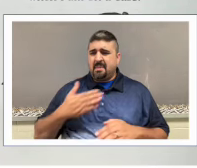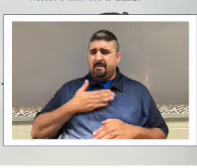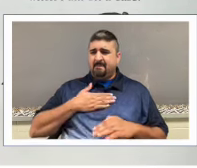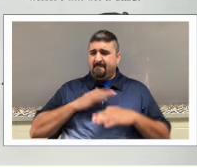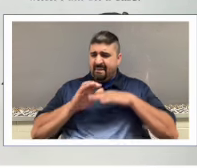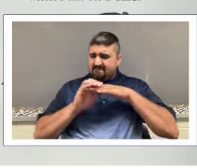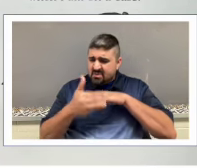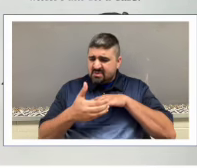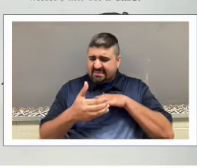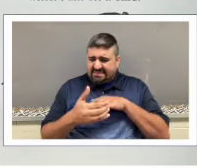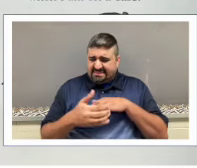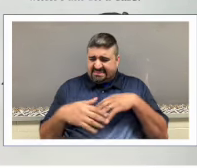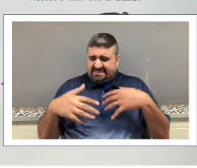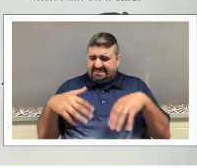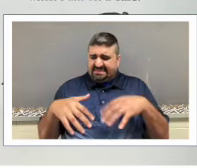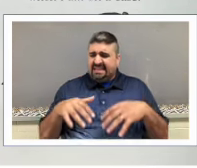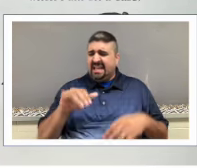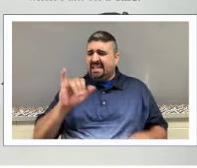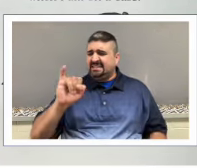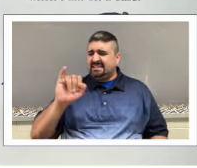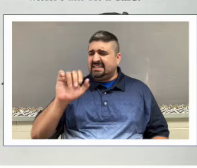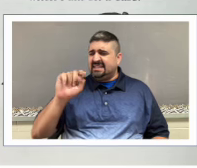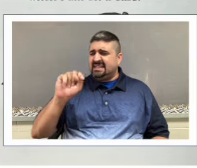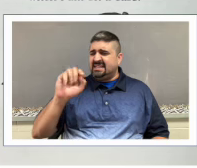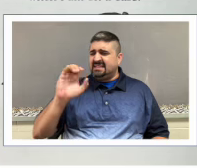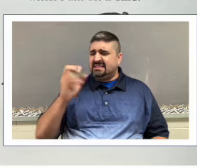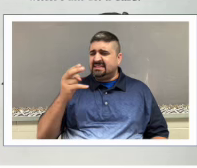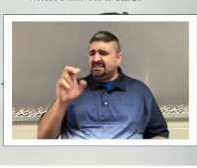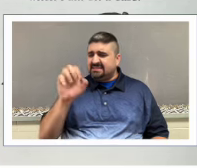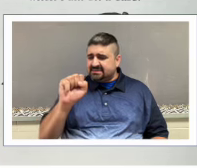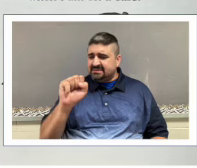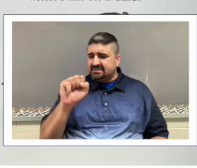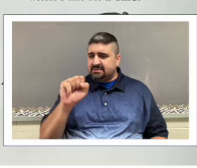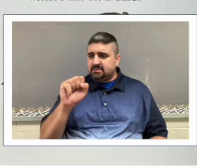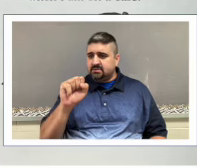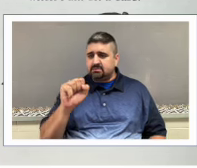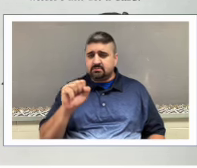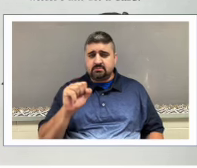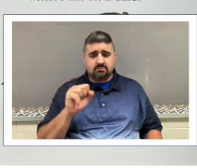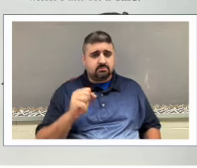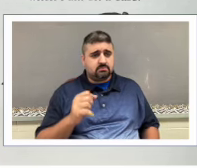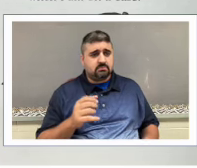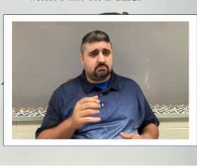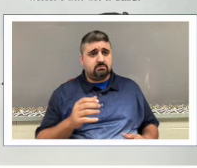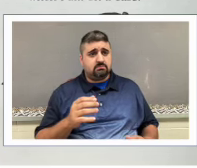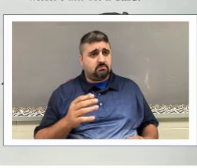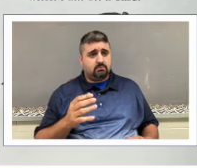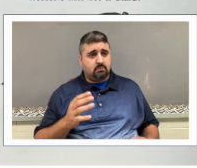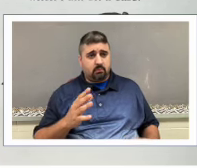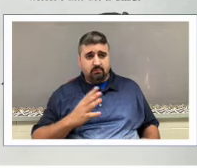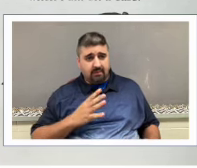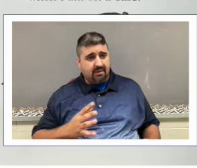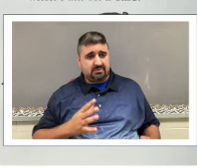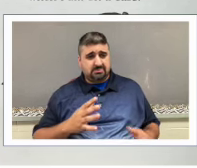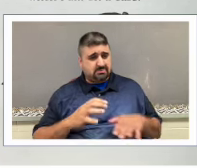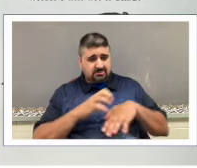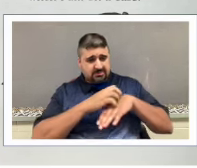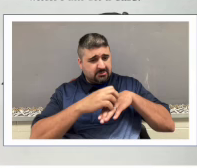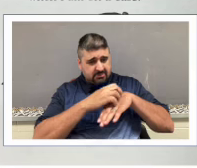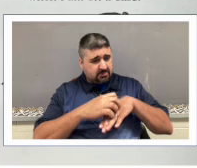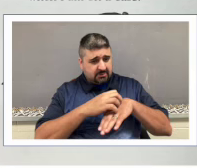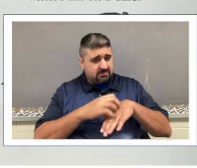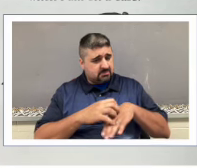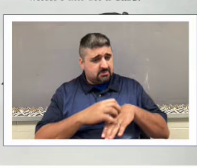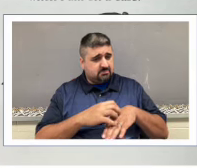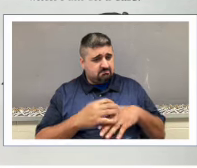My foot itches, Annie said. Scratch it, I said. I put on my detective